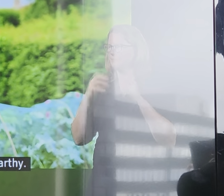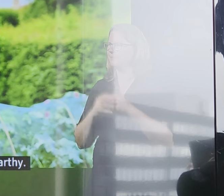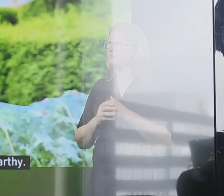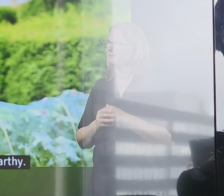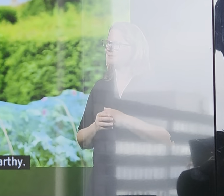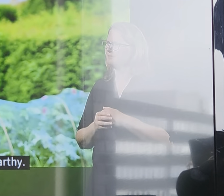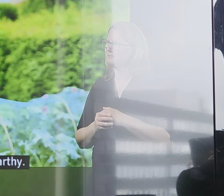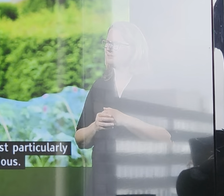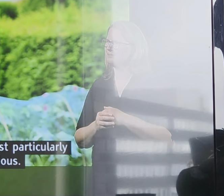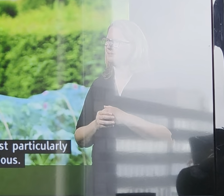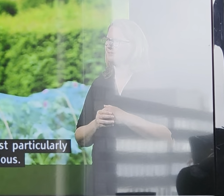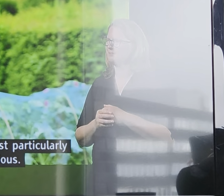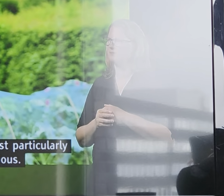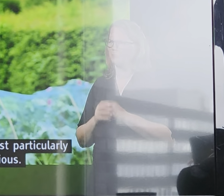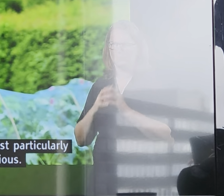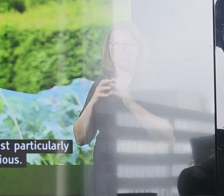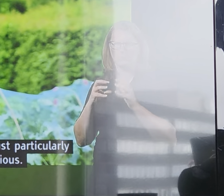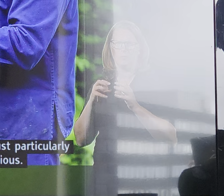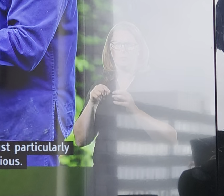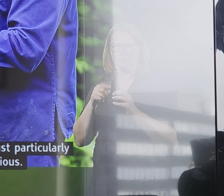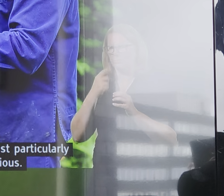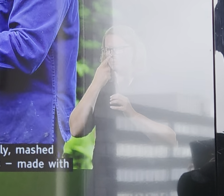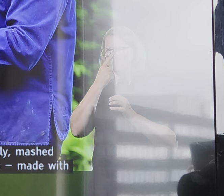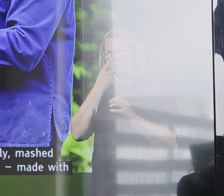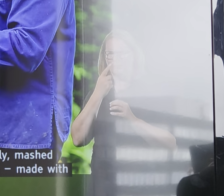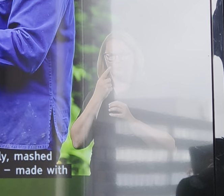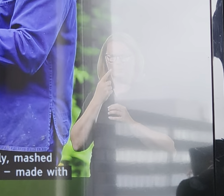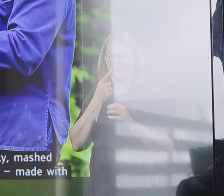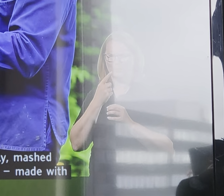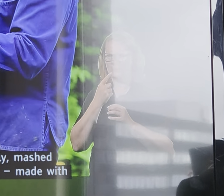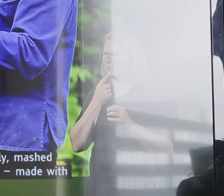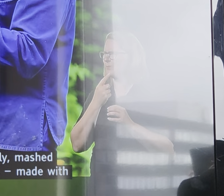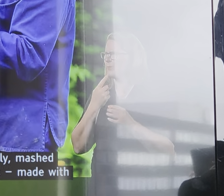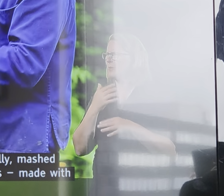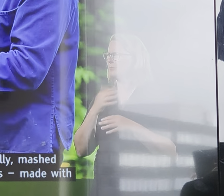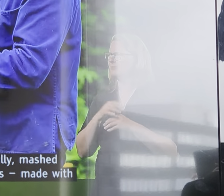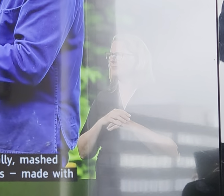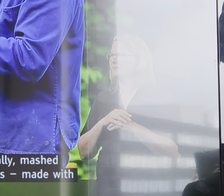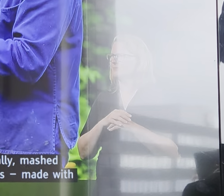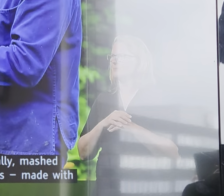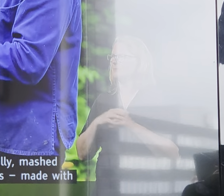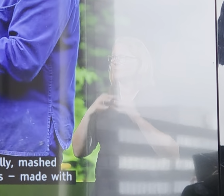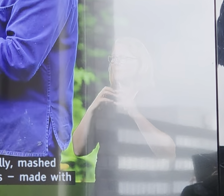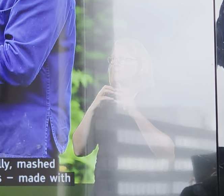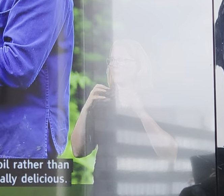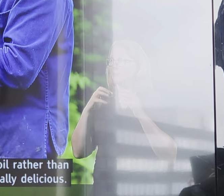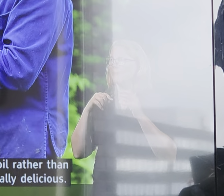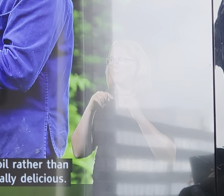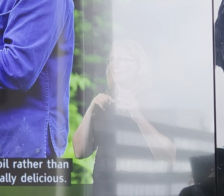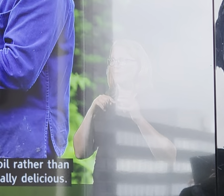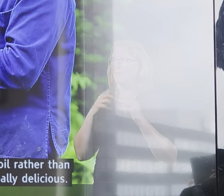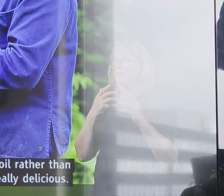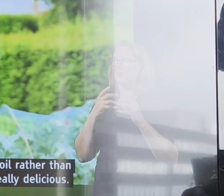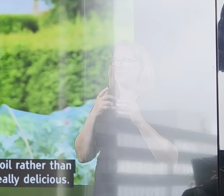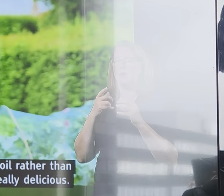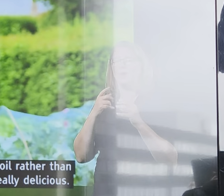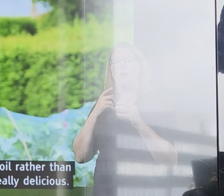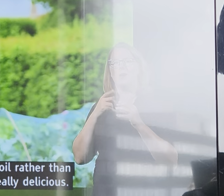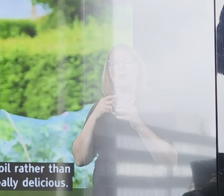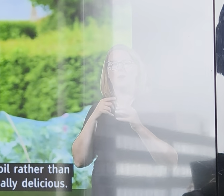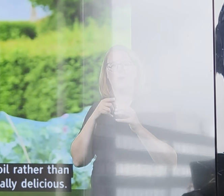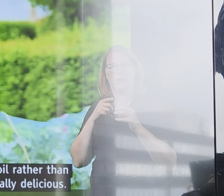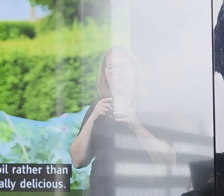It's earthy. And they're just particularly delicious. And actually, mashed waxy potatoes, made with a bit